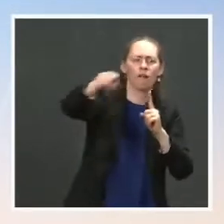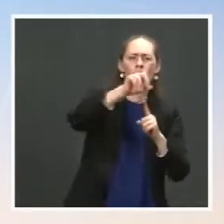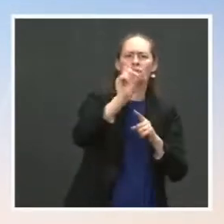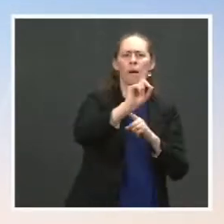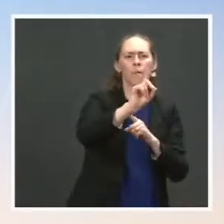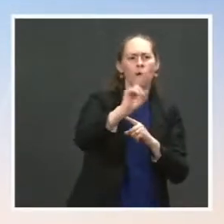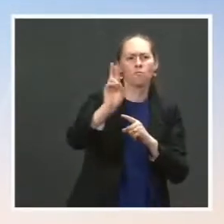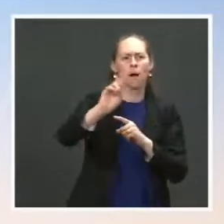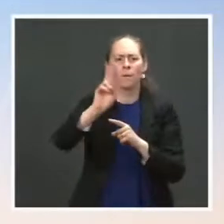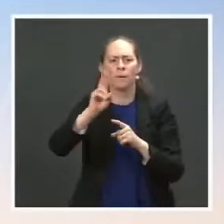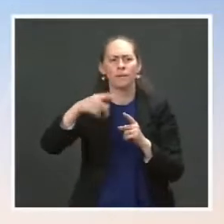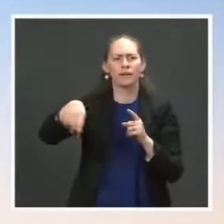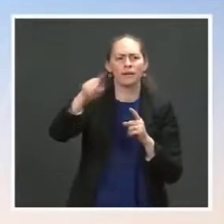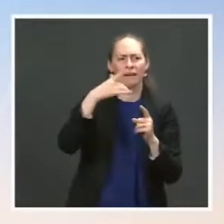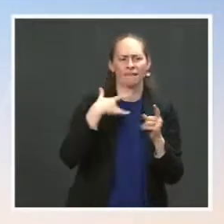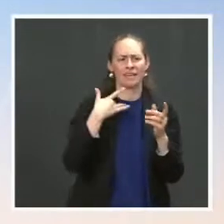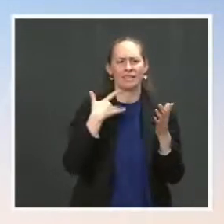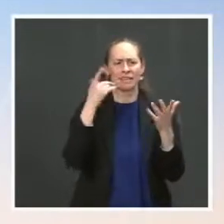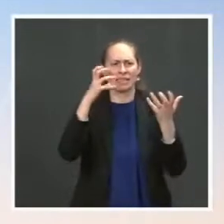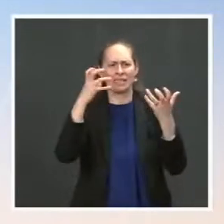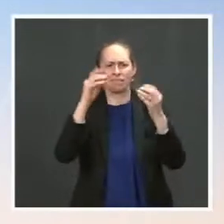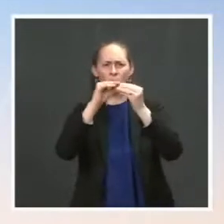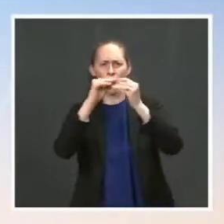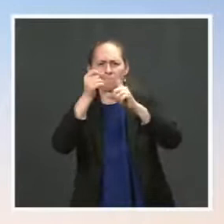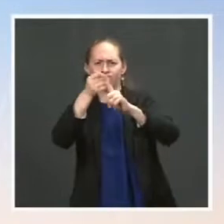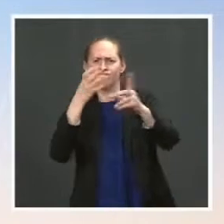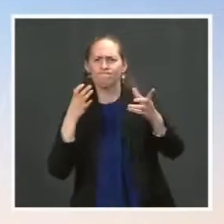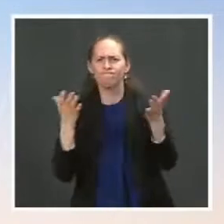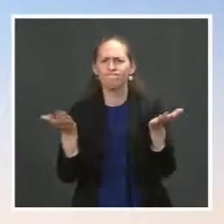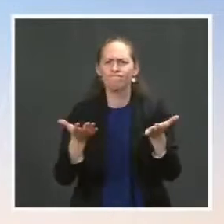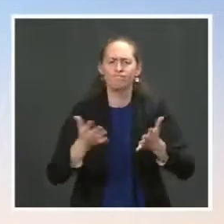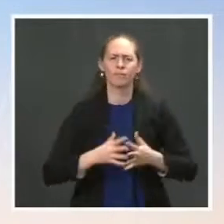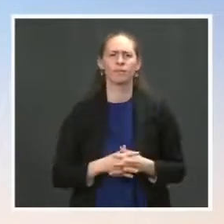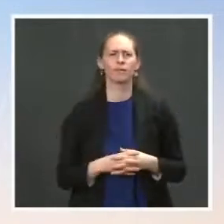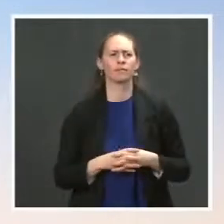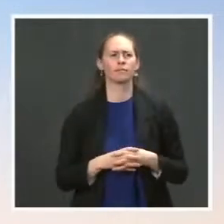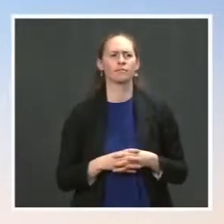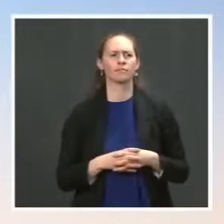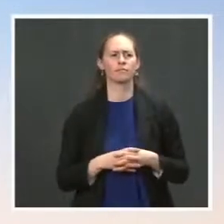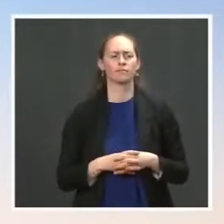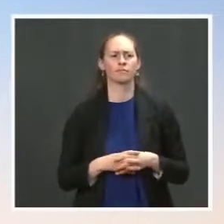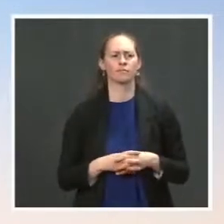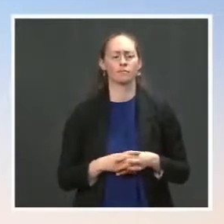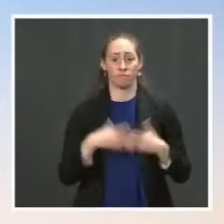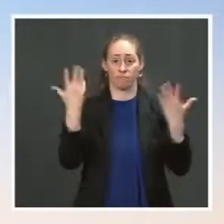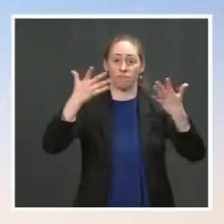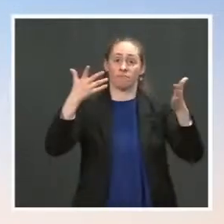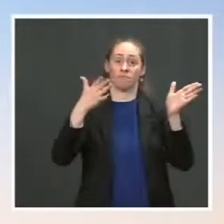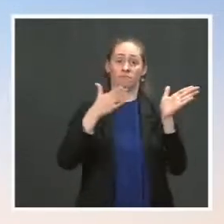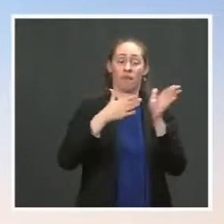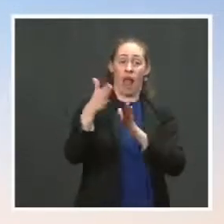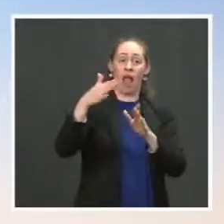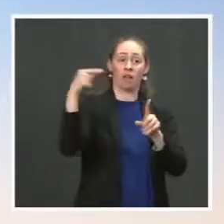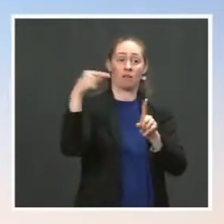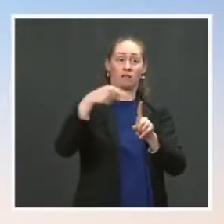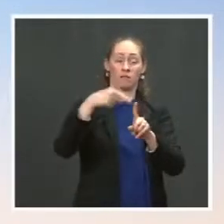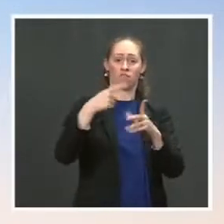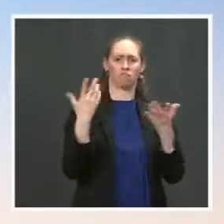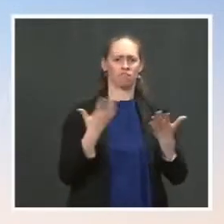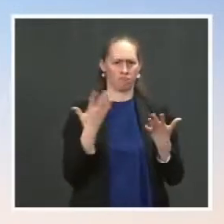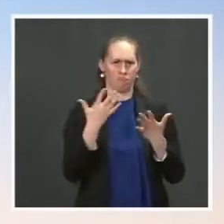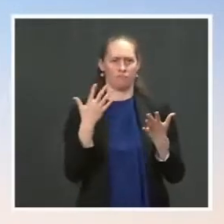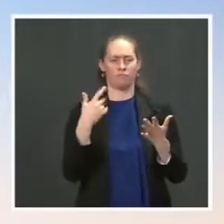climate. Sure. Well, I will say that the plan, we feel, reflects on the president's